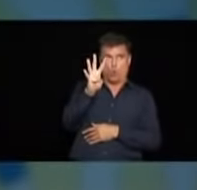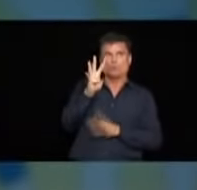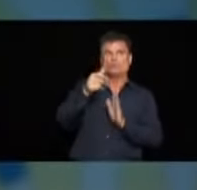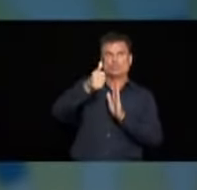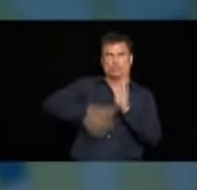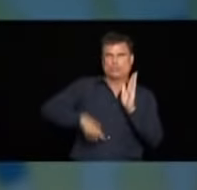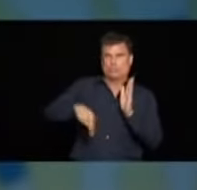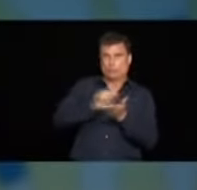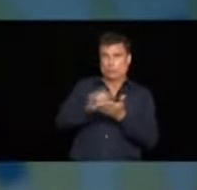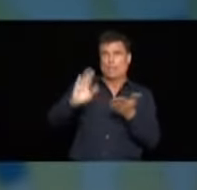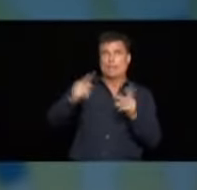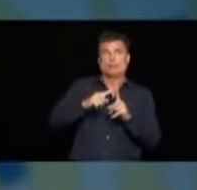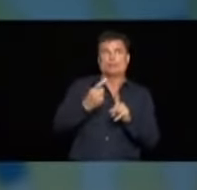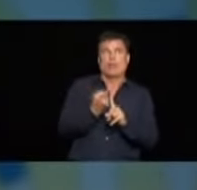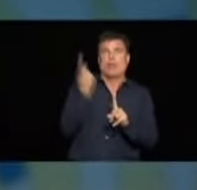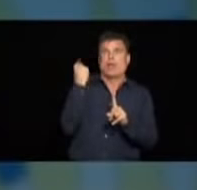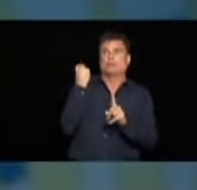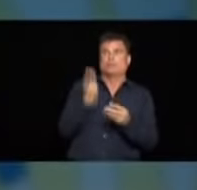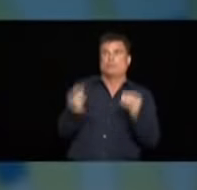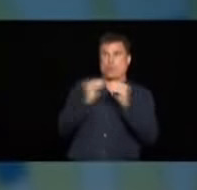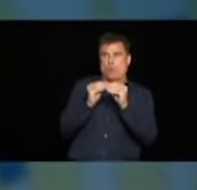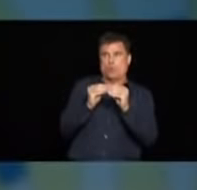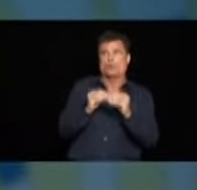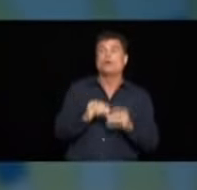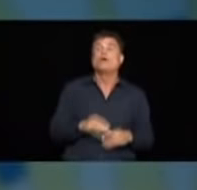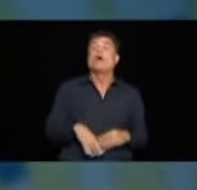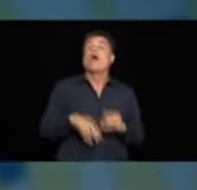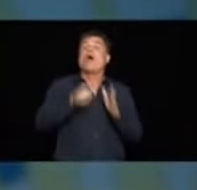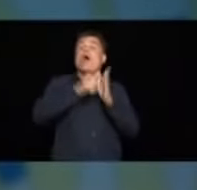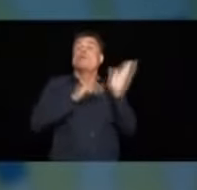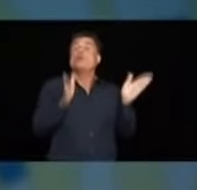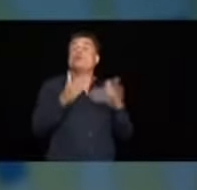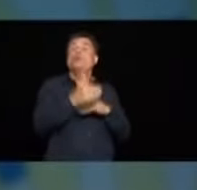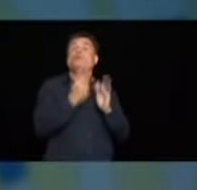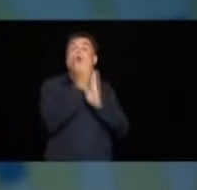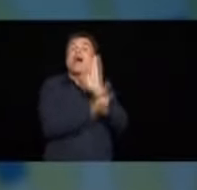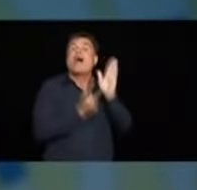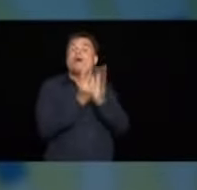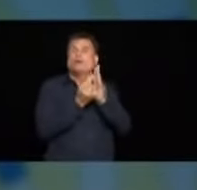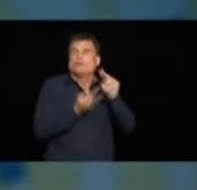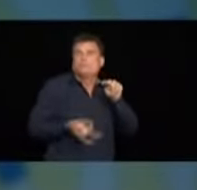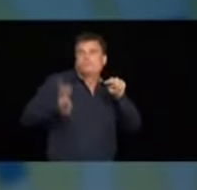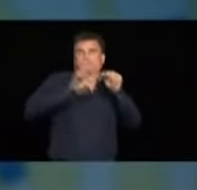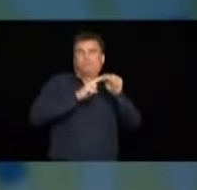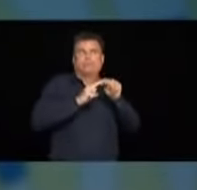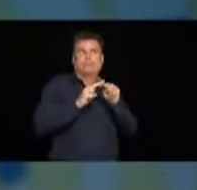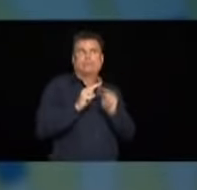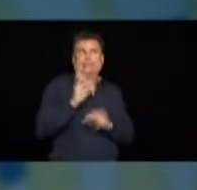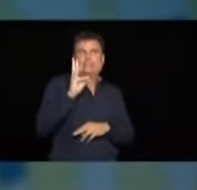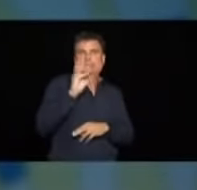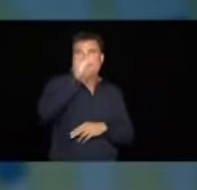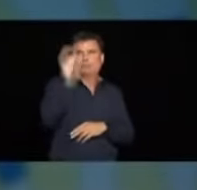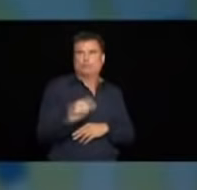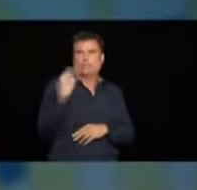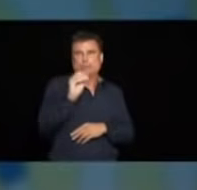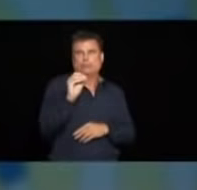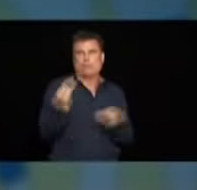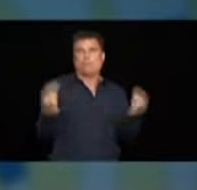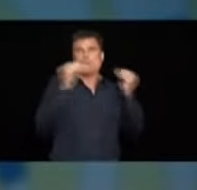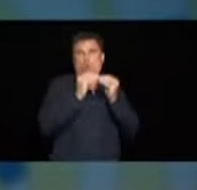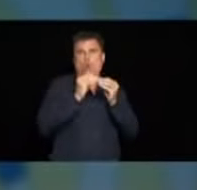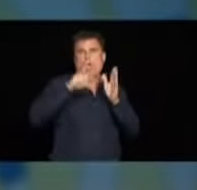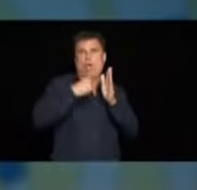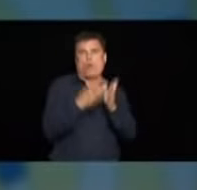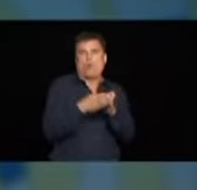really our surgical renewal plan. Operating hours increased by 6%, hip surgeries increased by 4%, knee surgeries